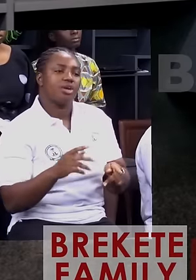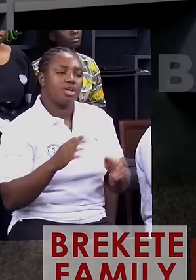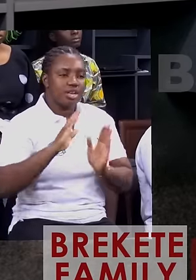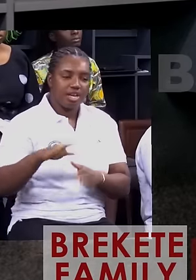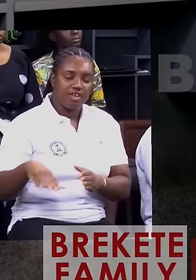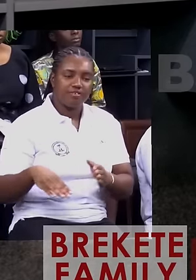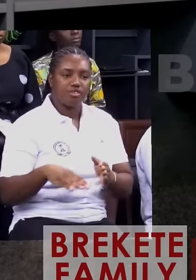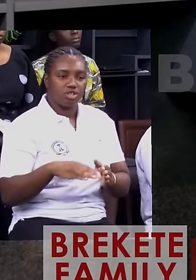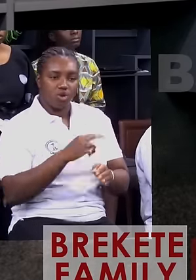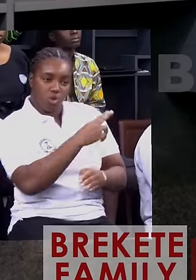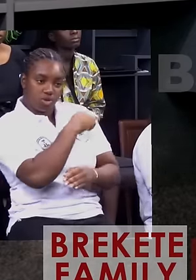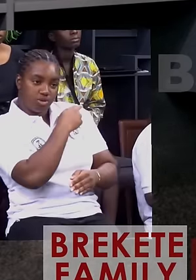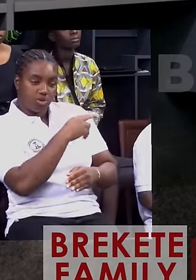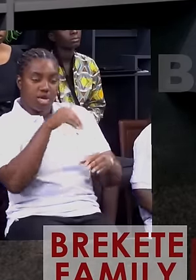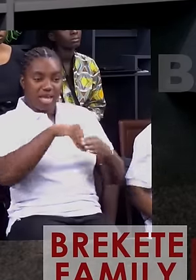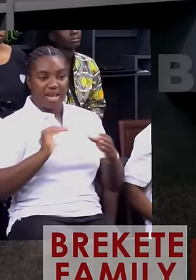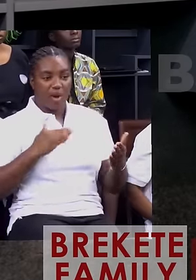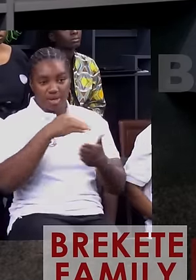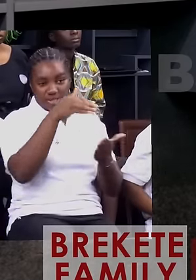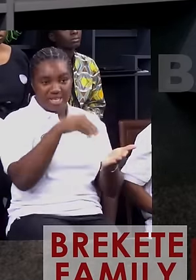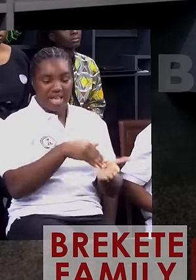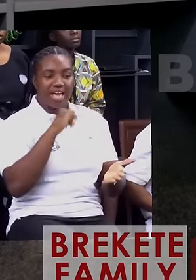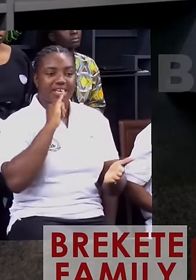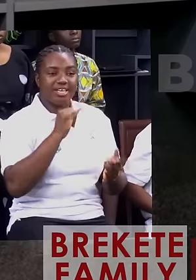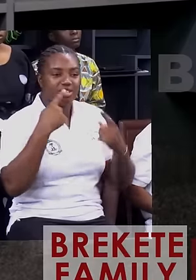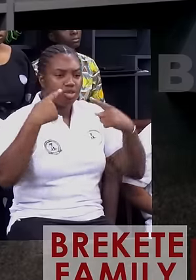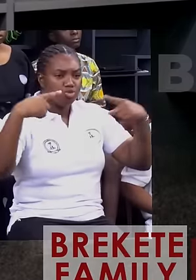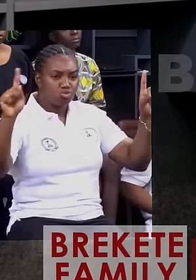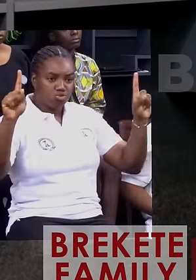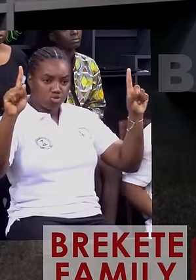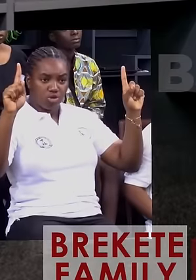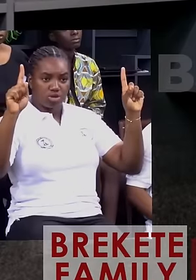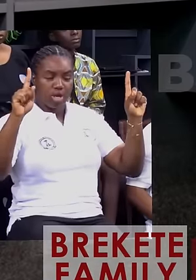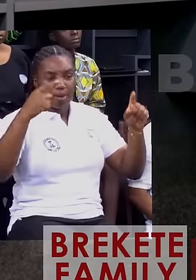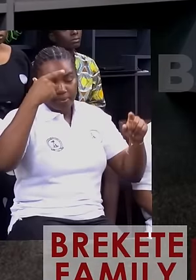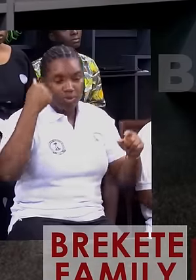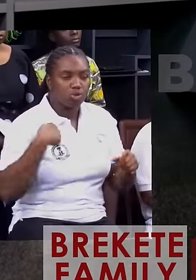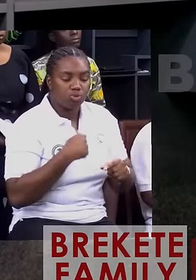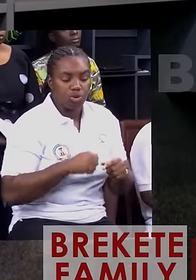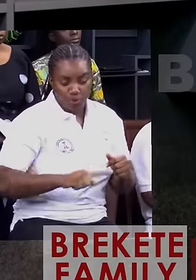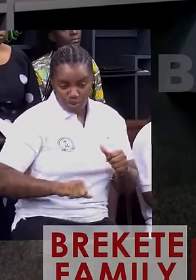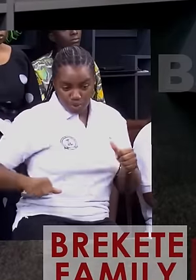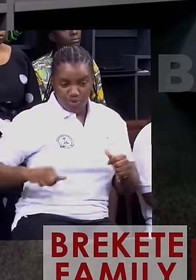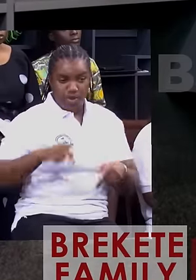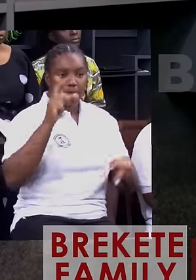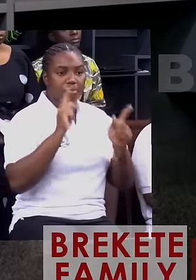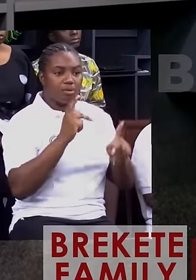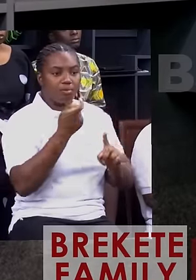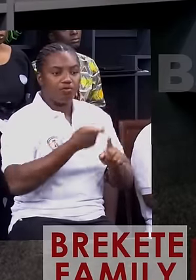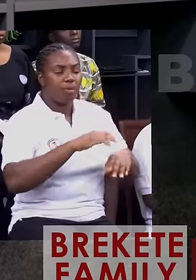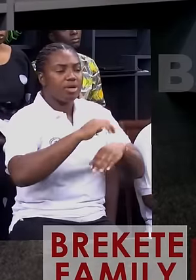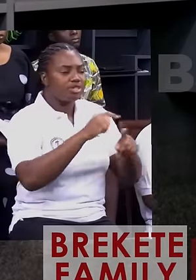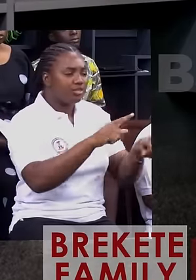huge success because we've operated people from all walks of life, big men, traditional